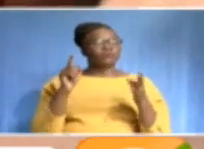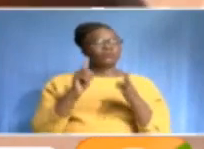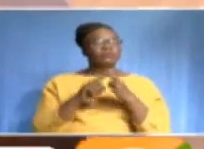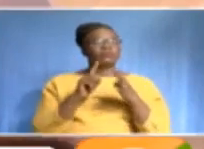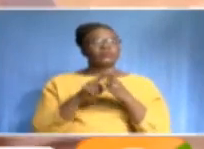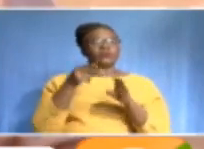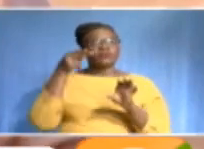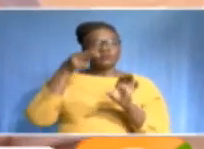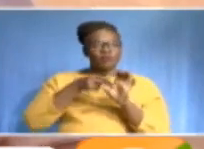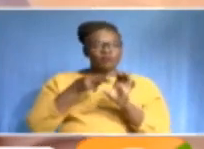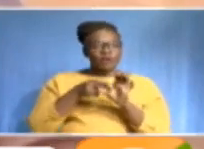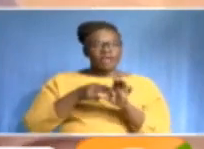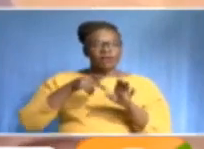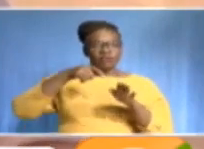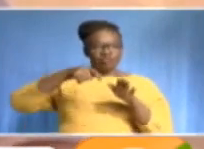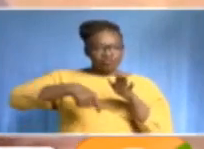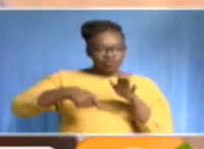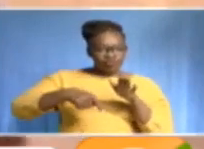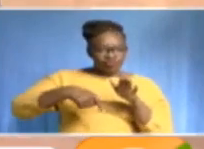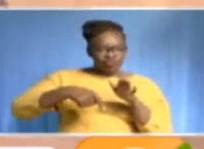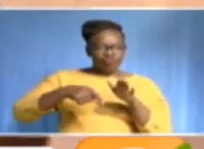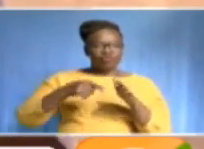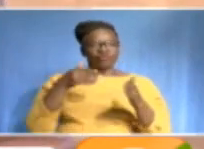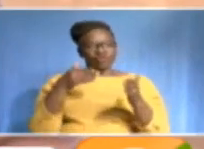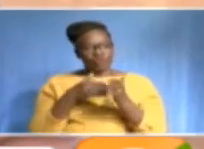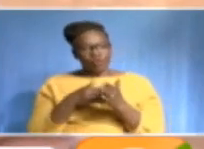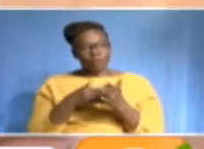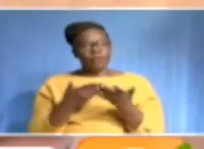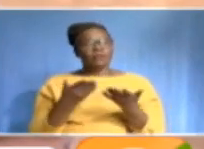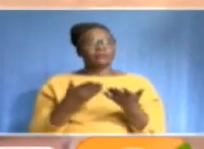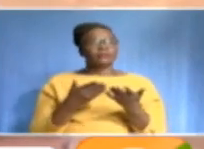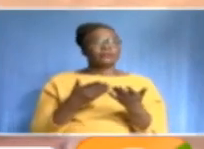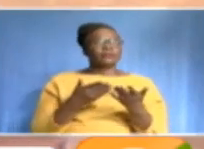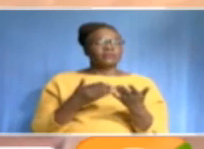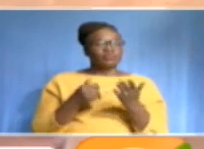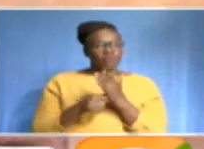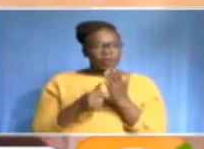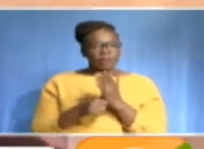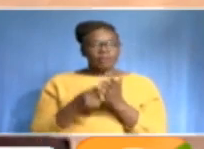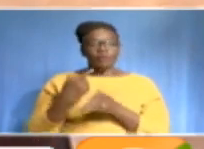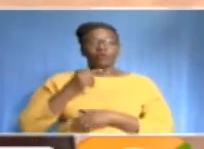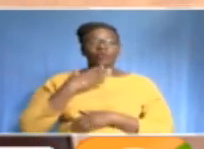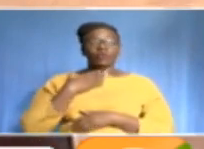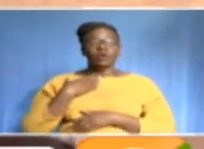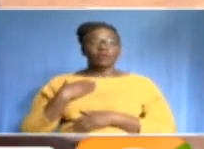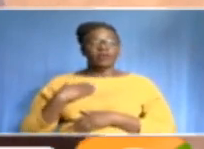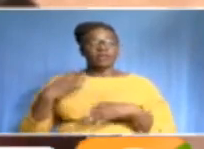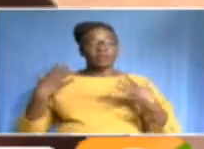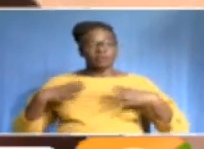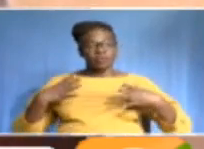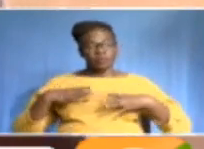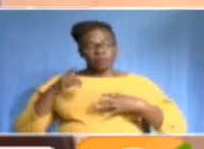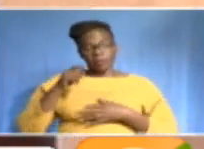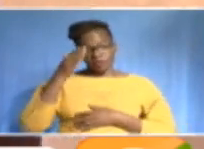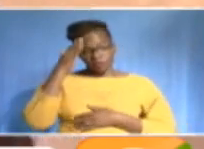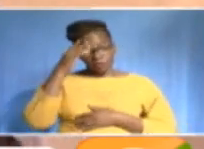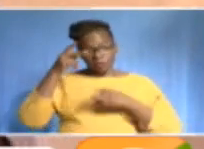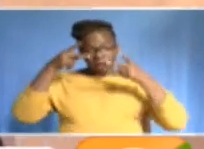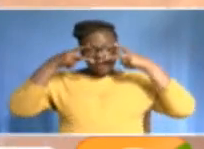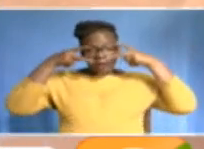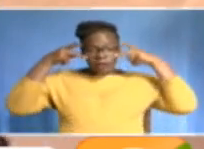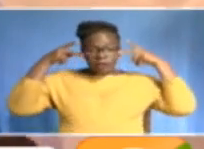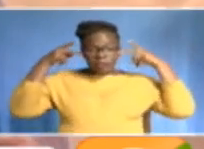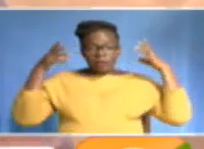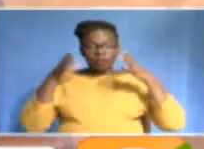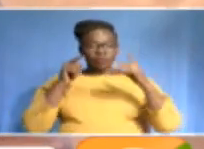Oil explosion imefanyika, drilling imekuwa ni shida. Tunataka raia wajue Al-Shabaab wana